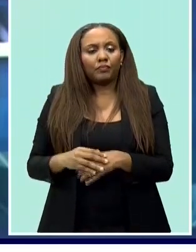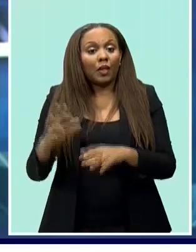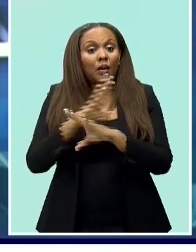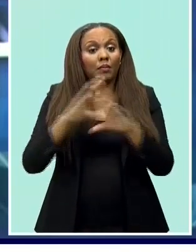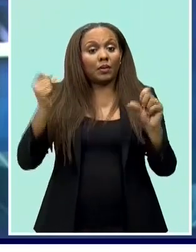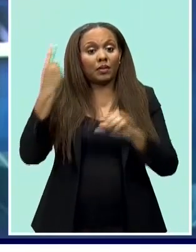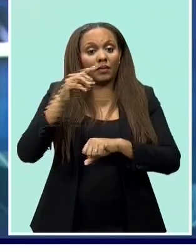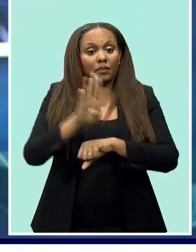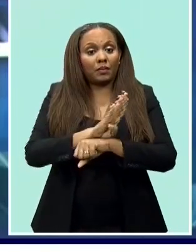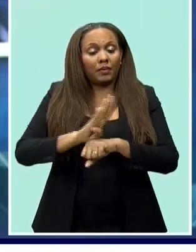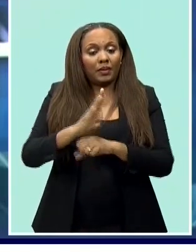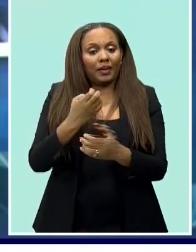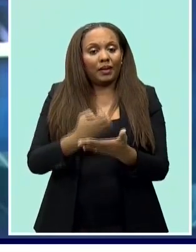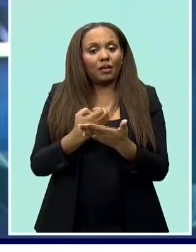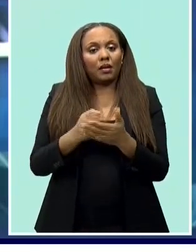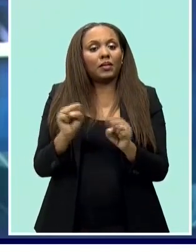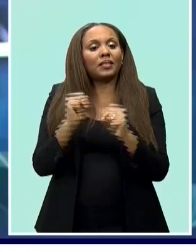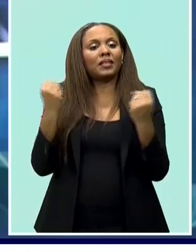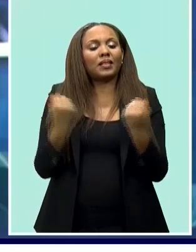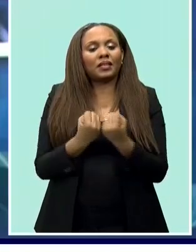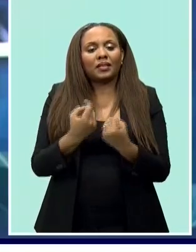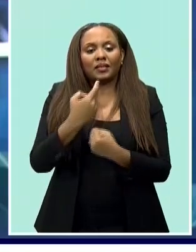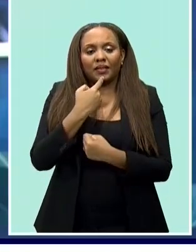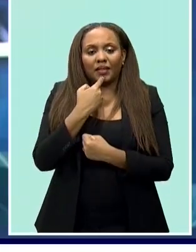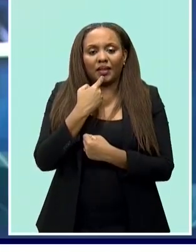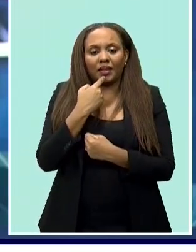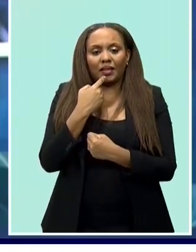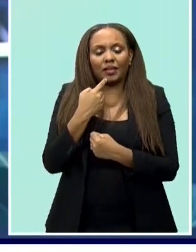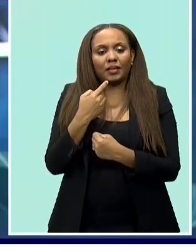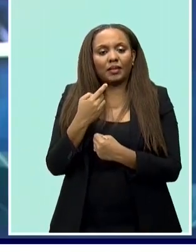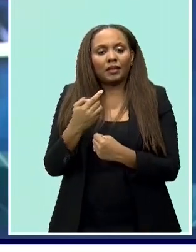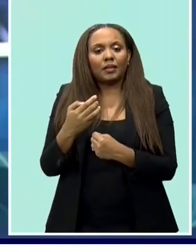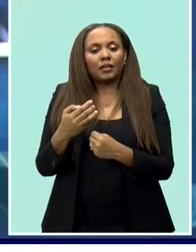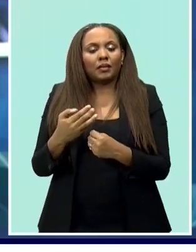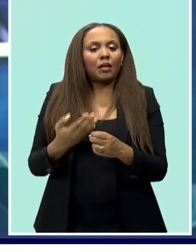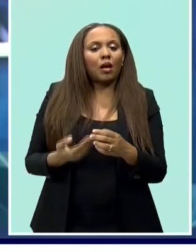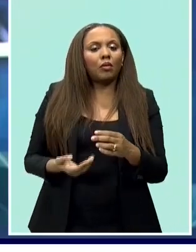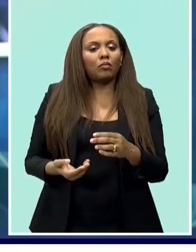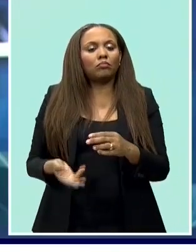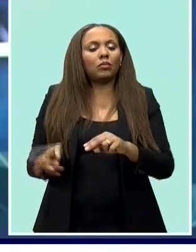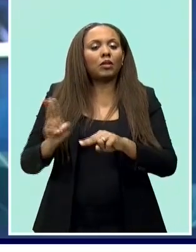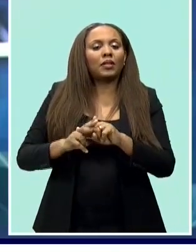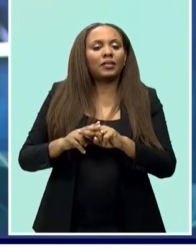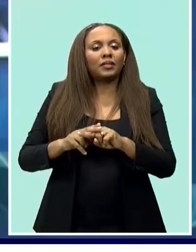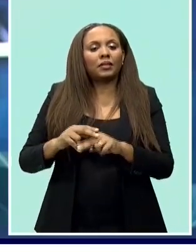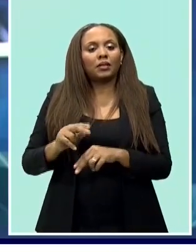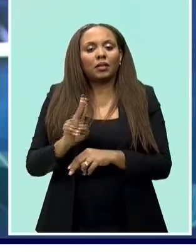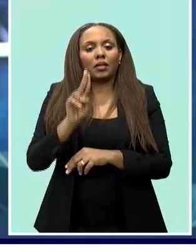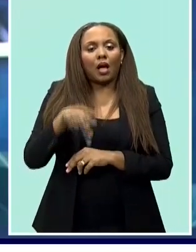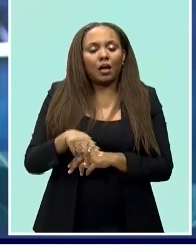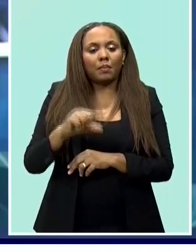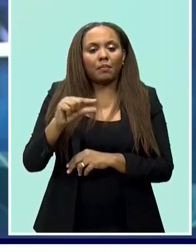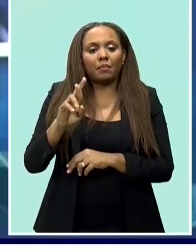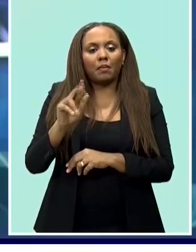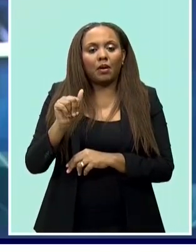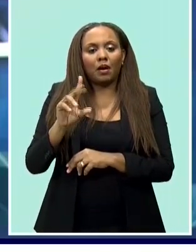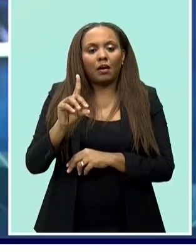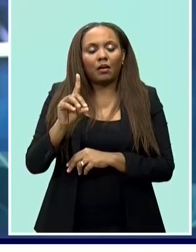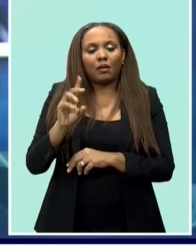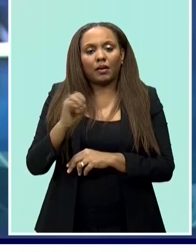Economic Society, Simon Atram, says the credit rating upgrades Barbados has enjoyed over the past year, along with positive IMF